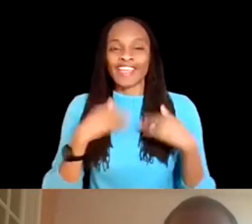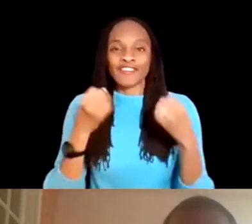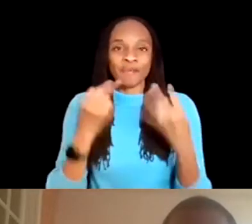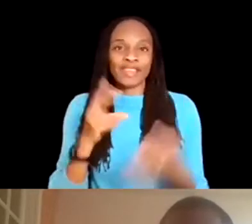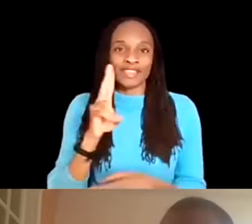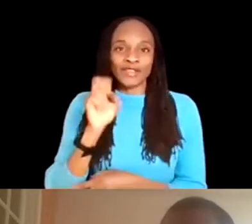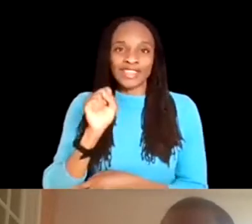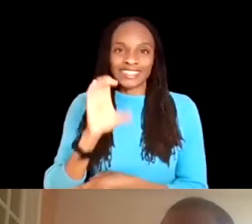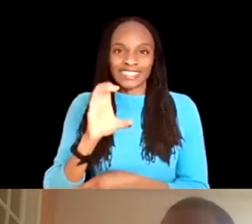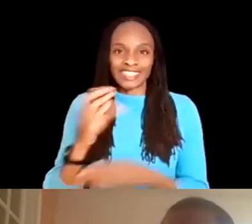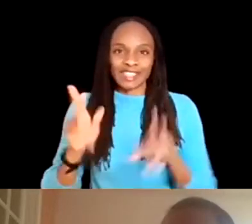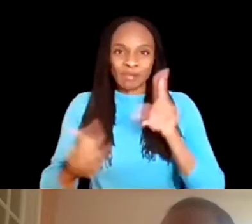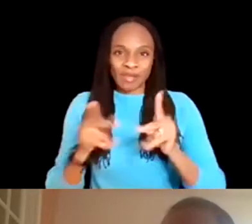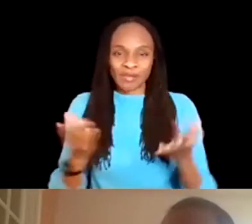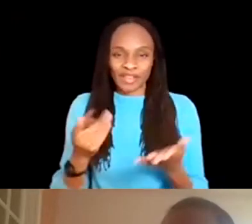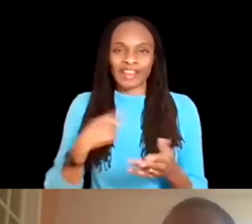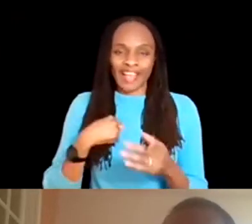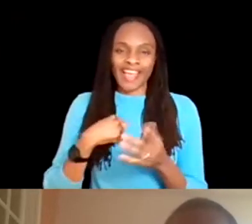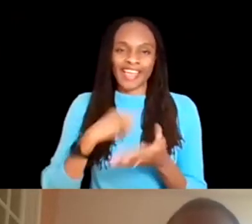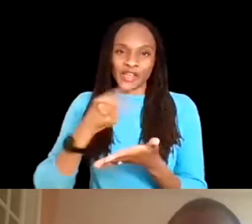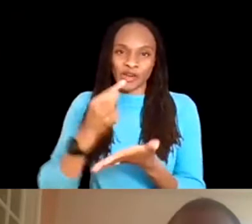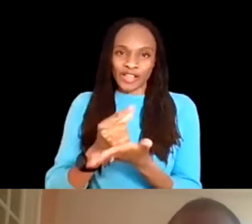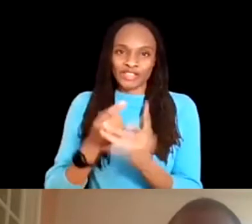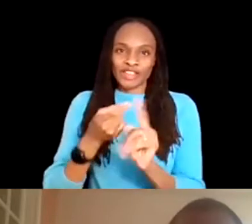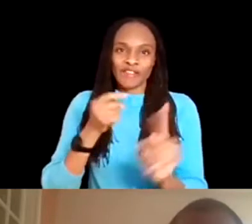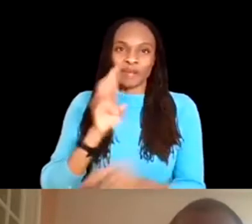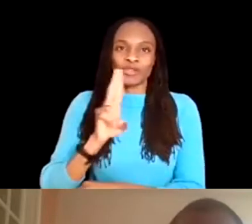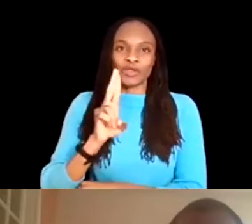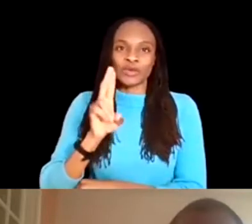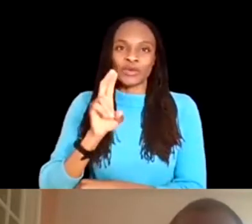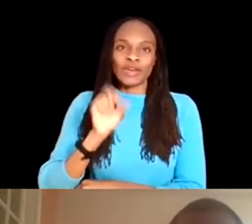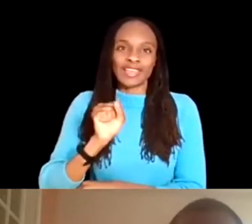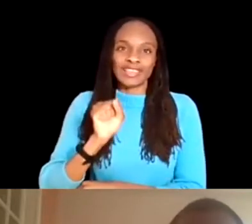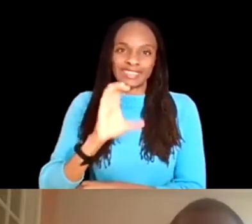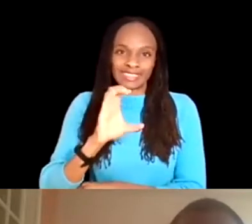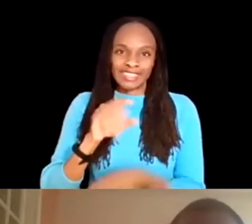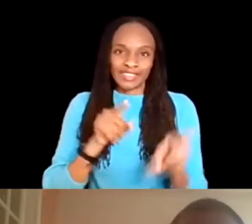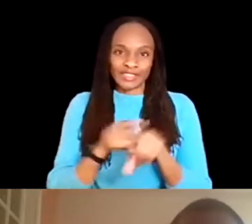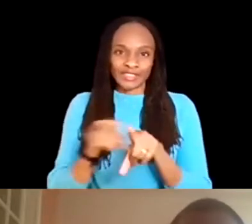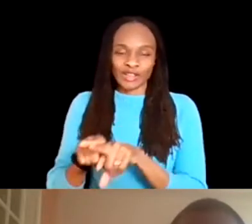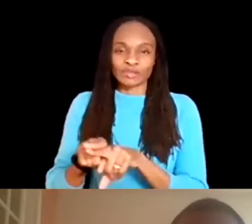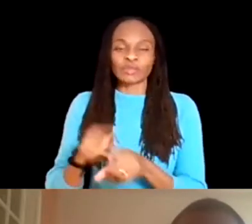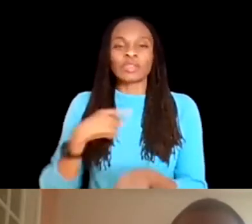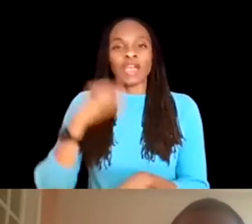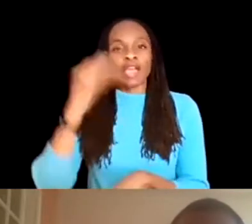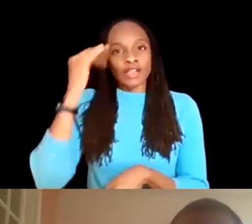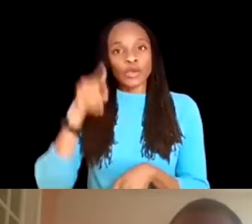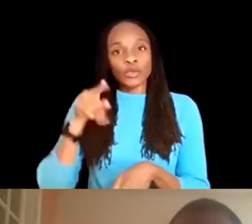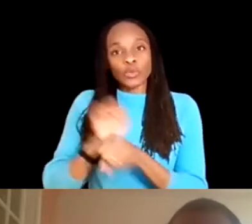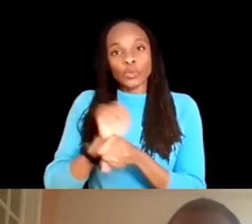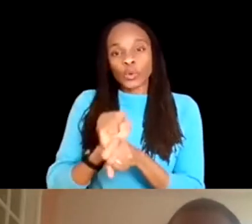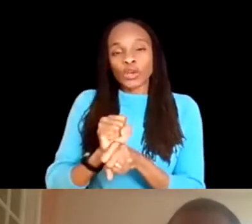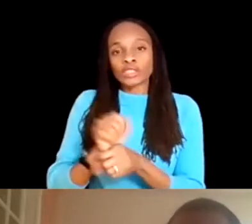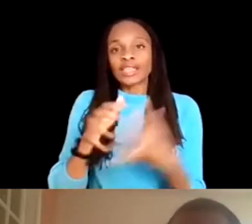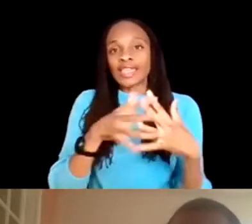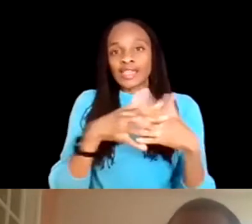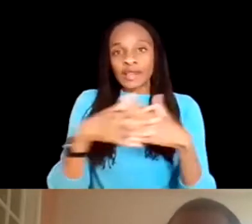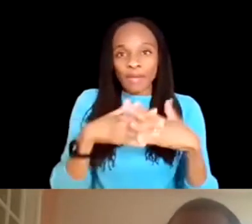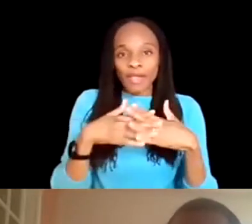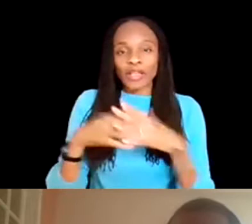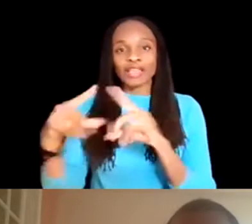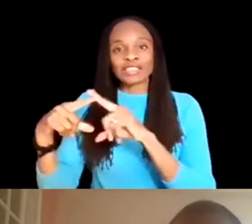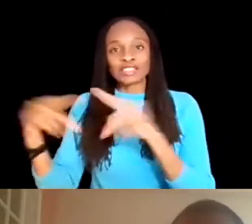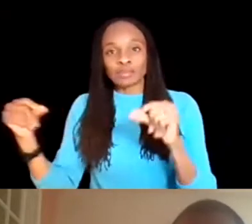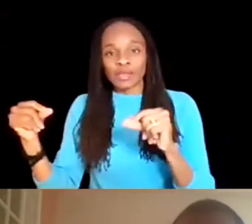as well. And I know that you had worked in America and in Japan and chose to make